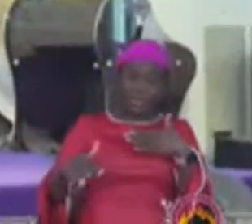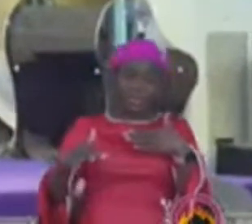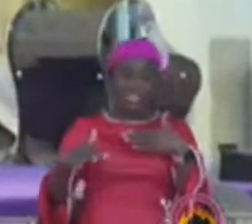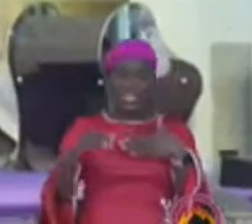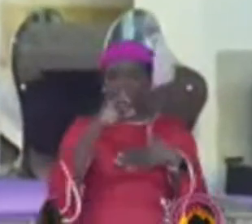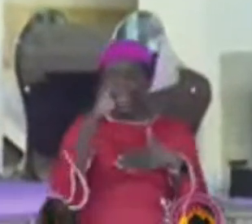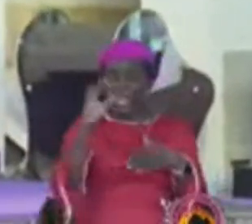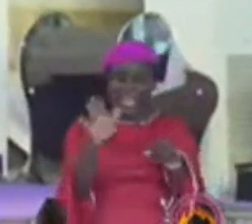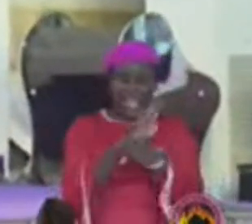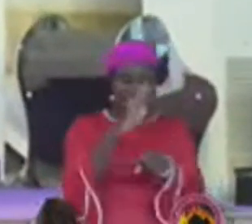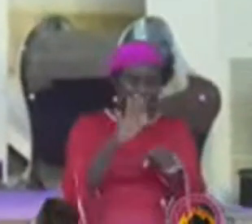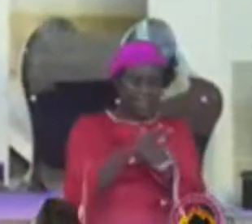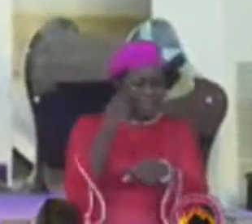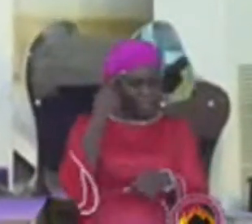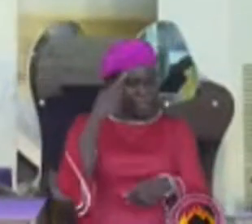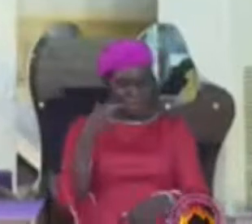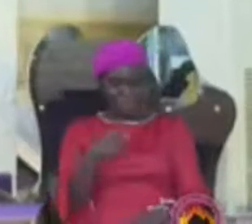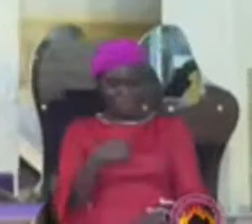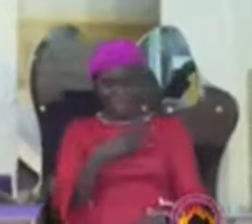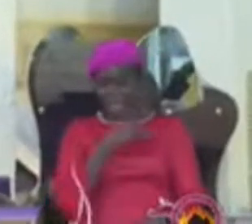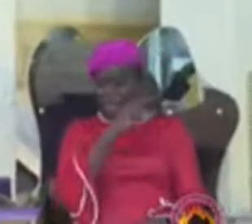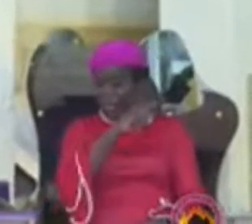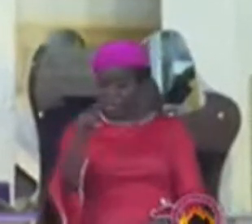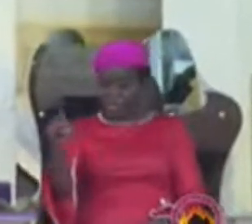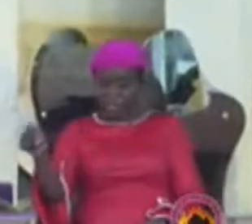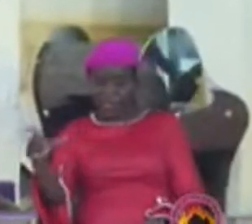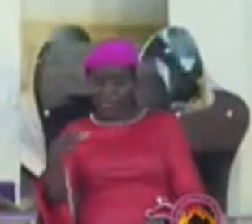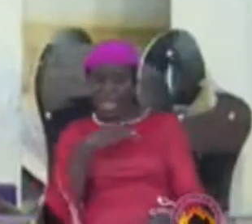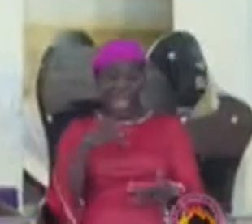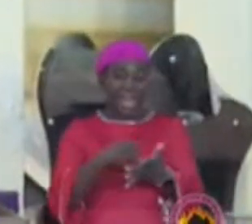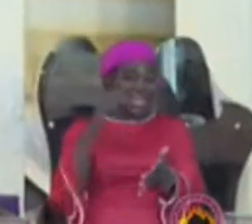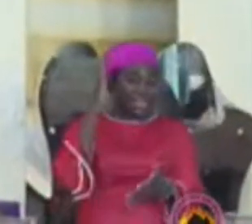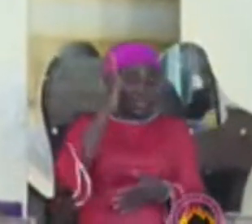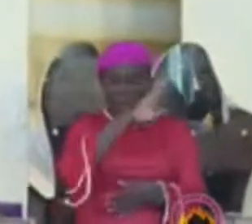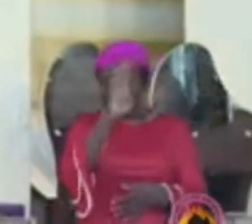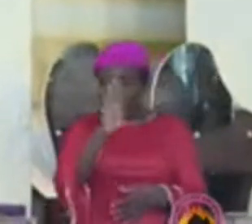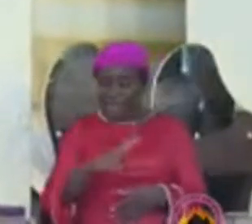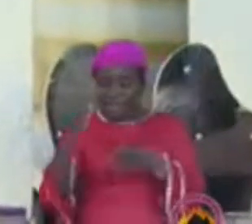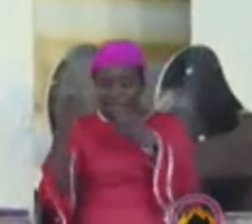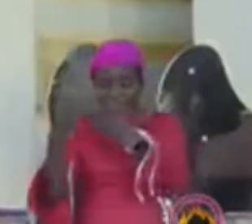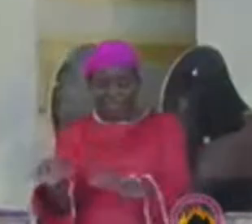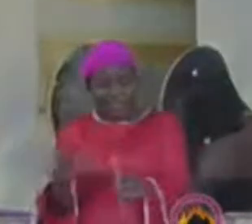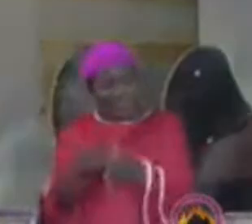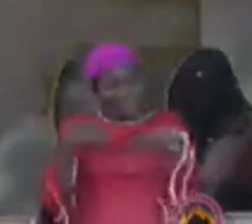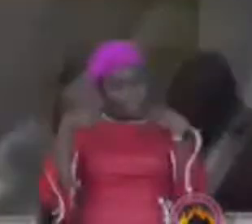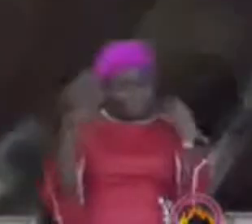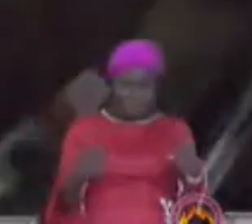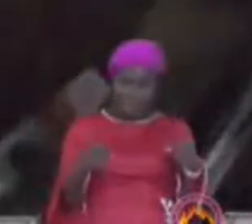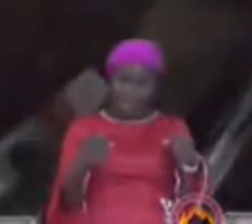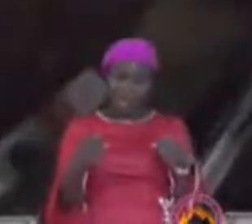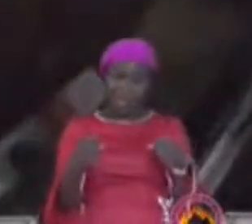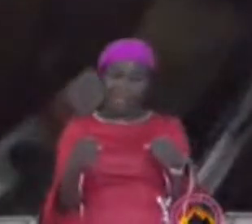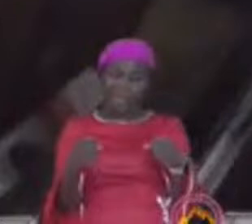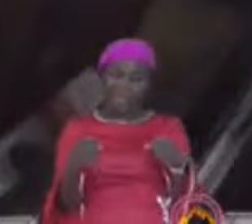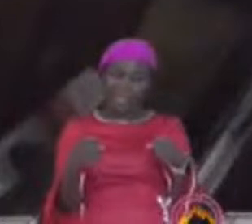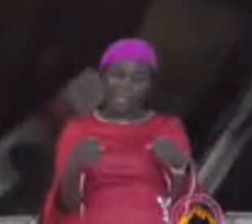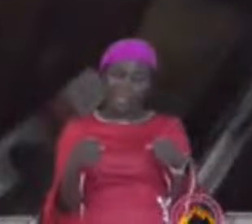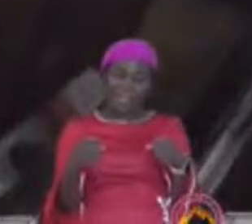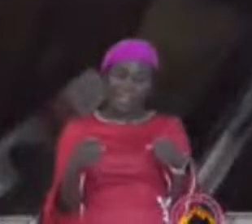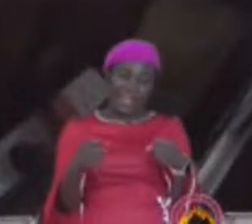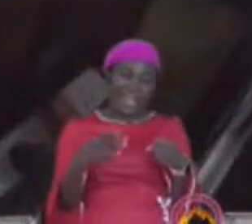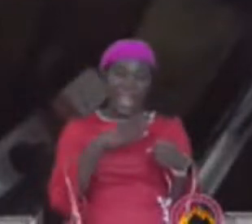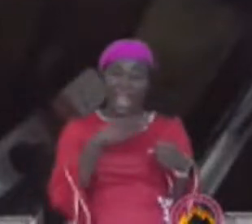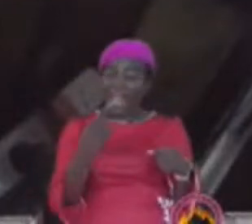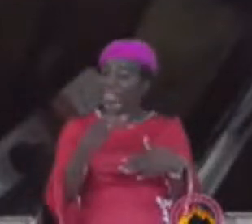avails for sins forever. And will never lose his power. And